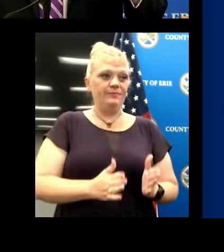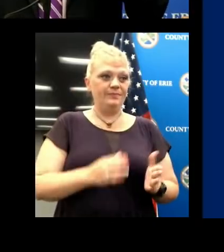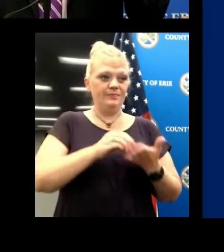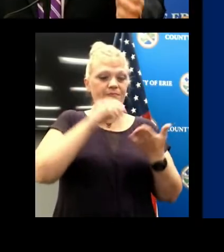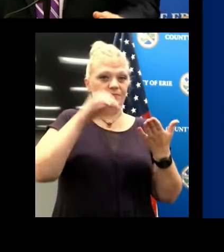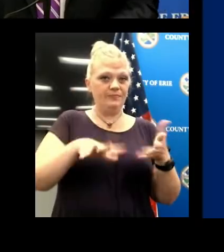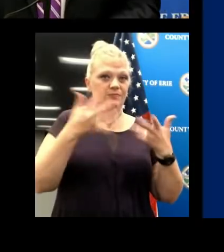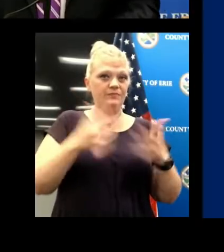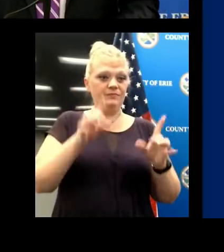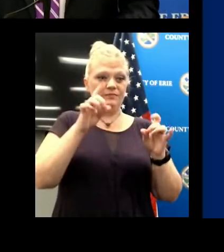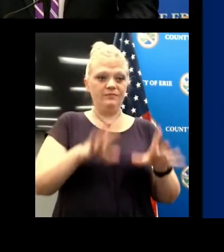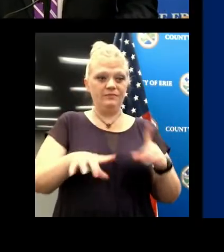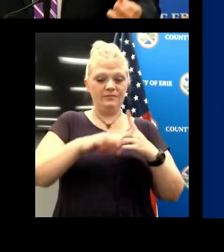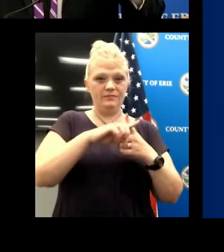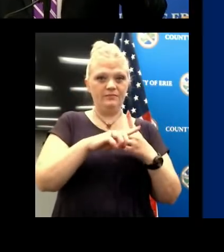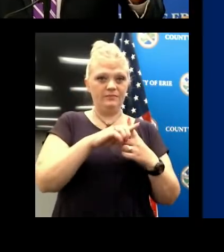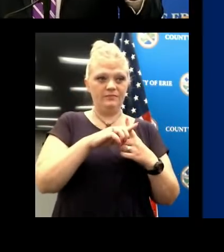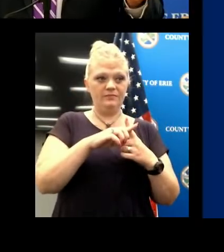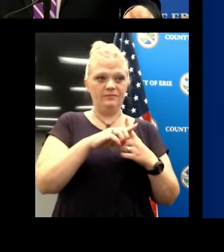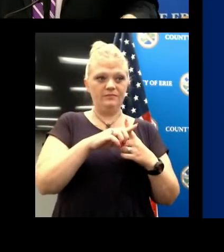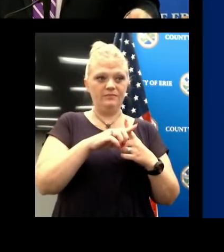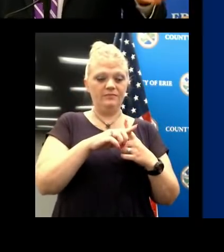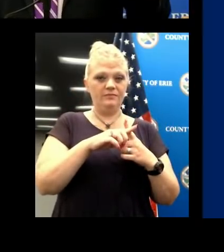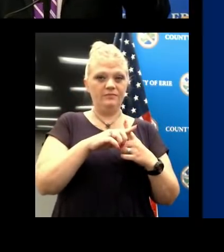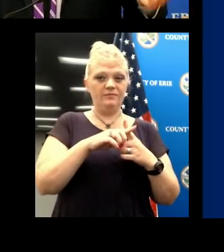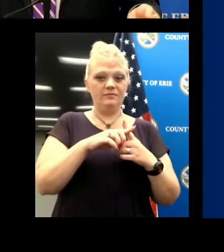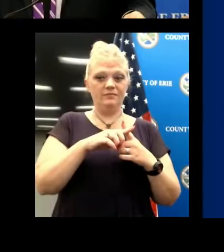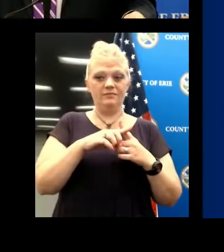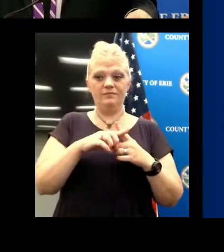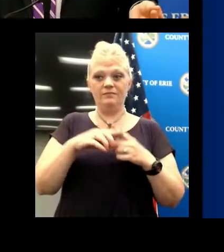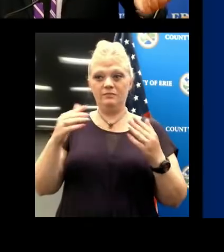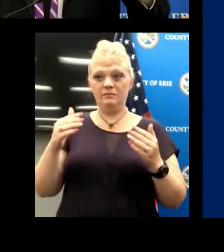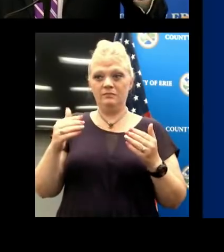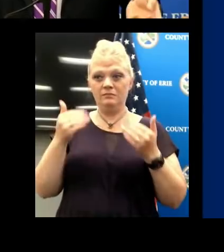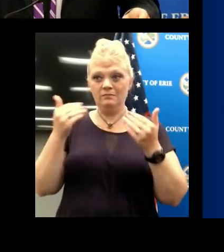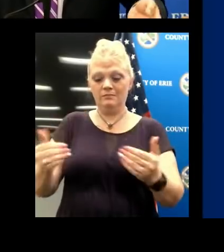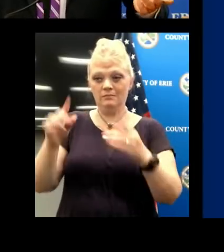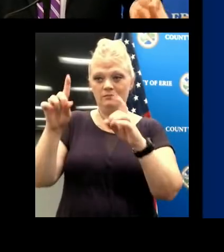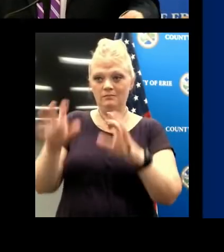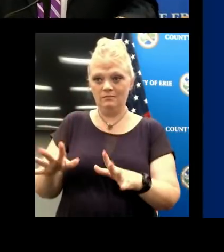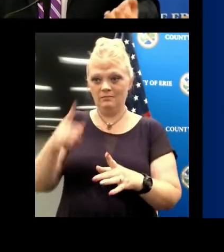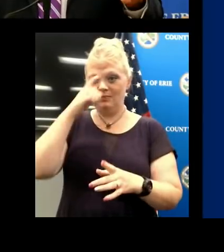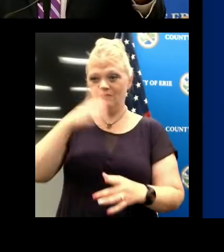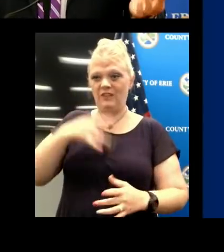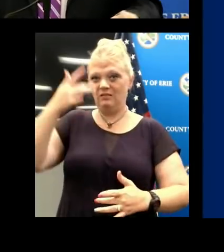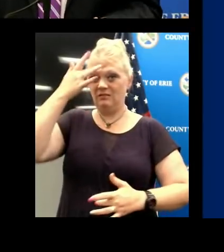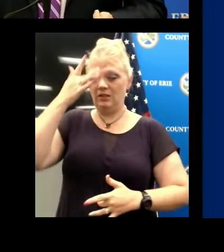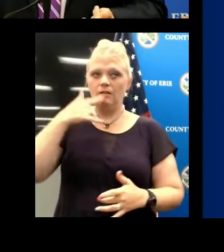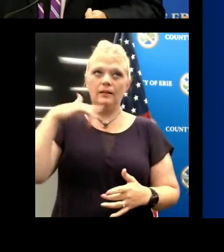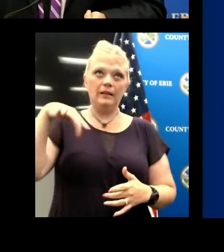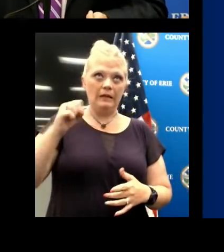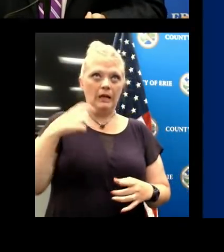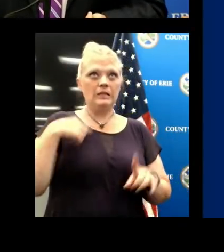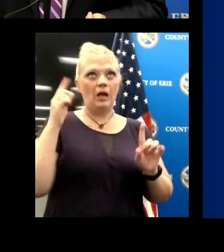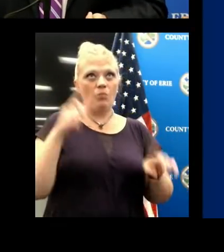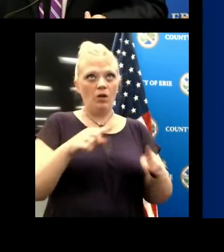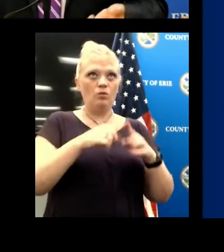who have tested positive went to get tested because they were sick, and a number of them said, yes, I was at house